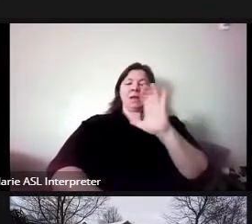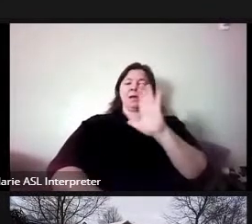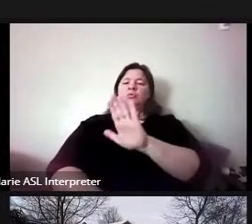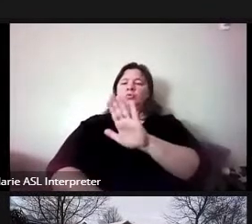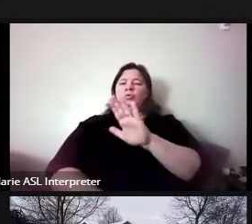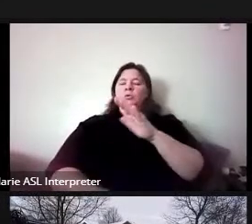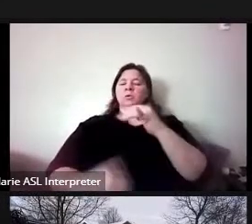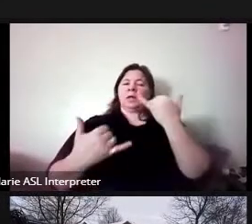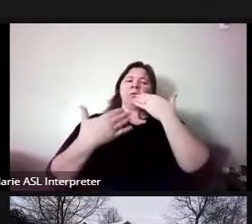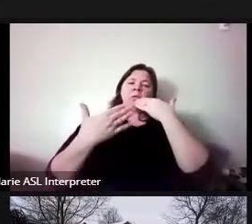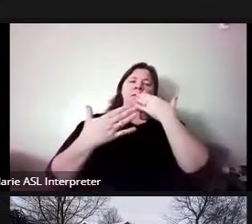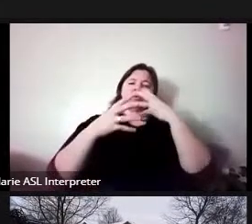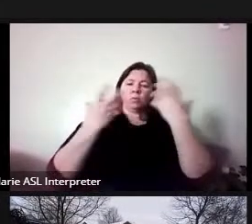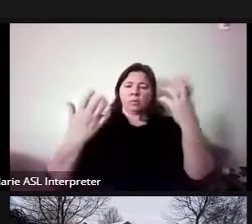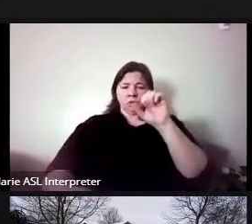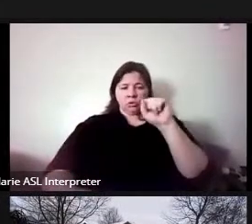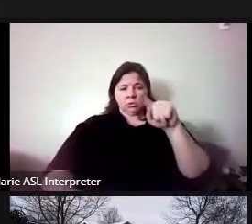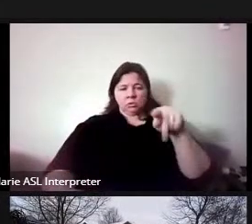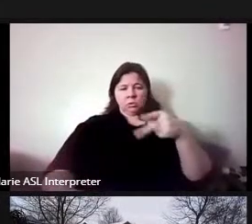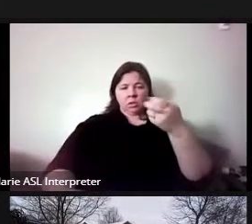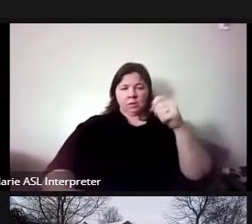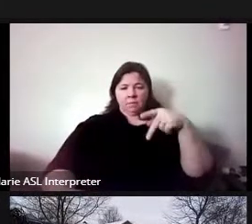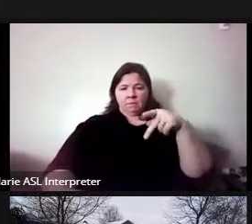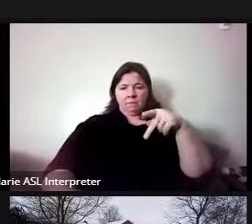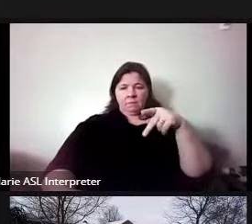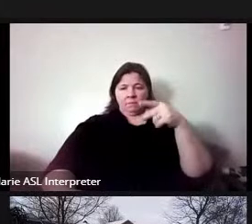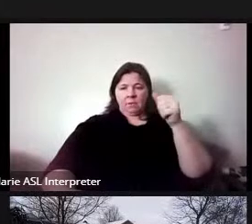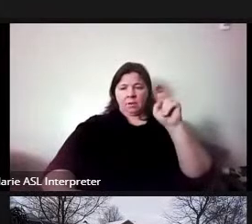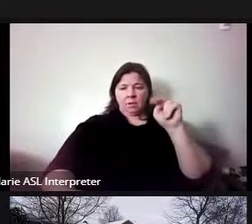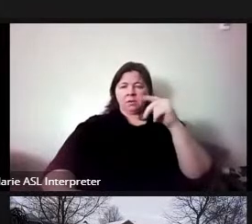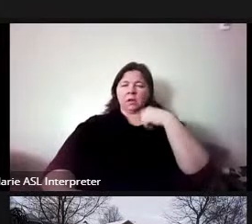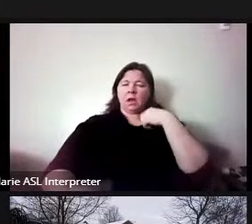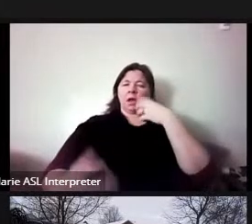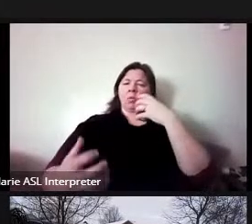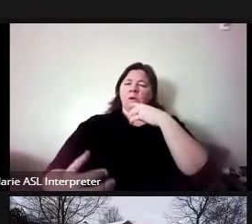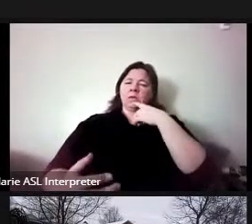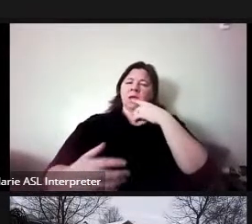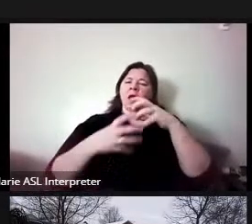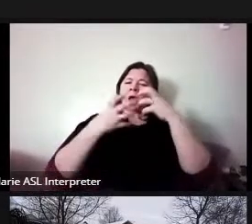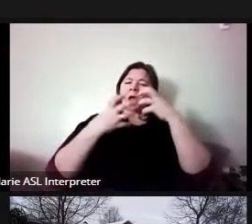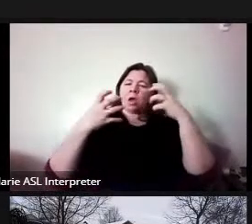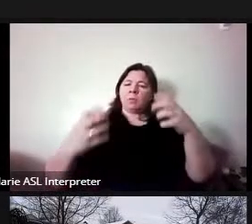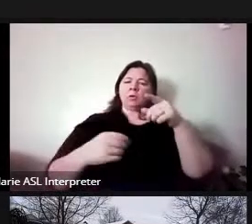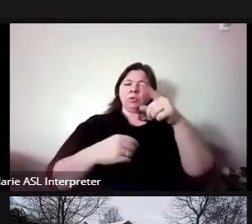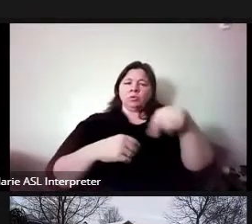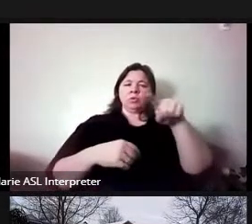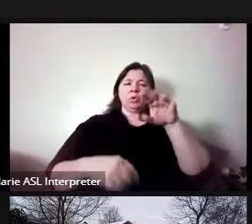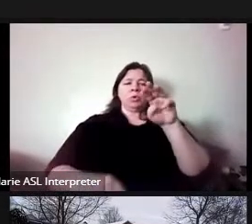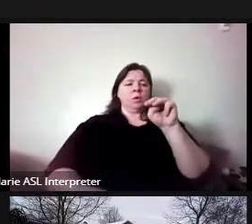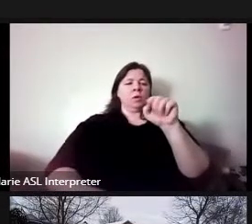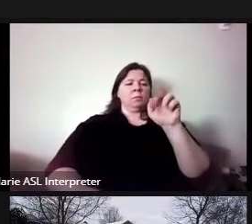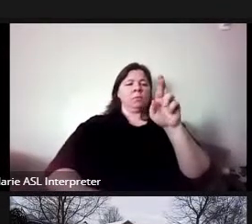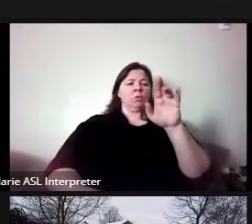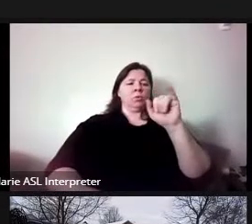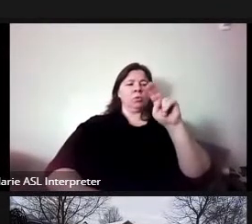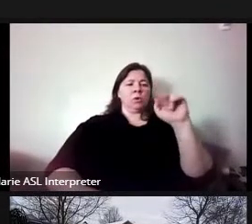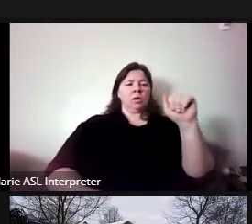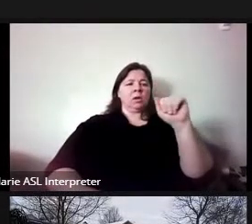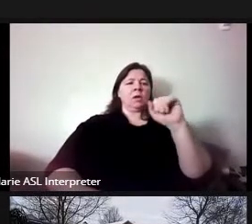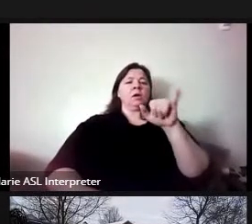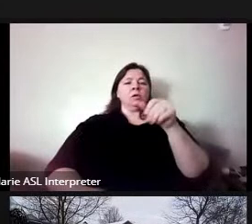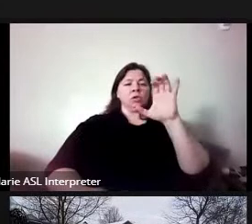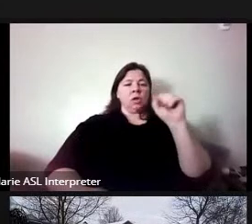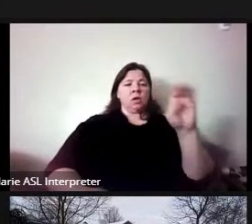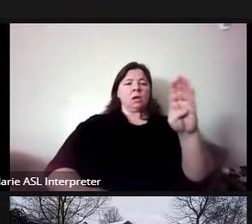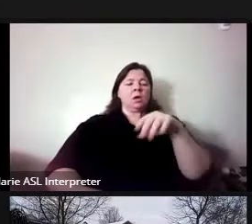Stephen. I just wanted to say how much you and Marina, Jacob,